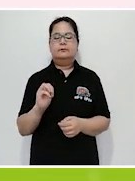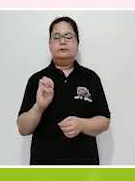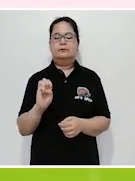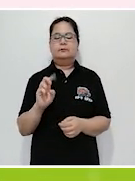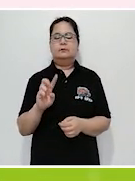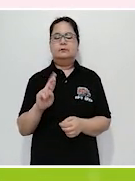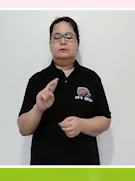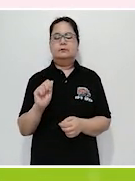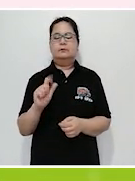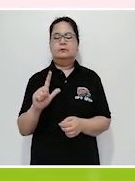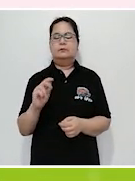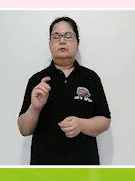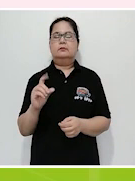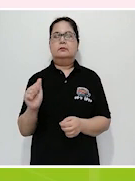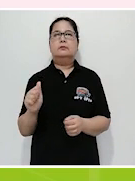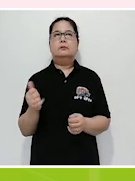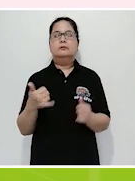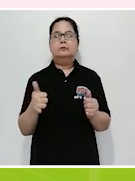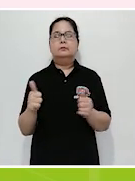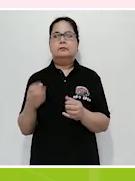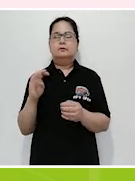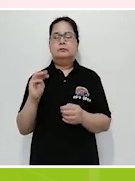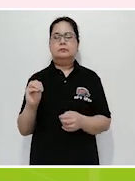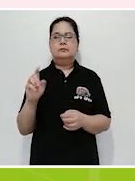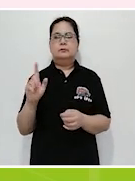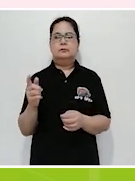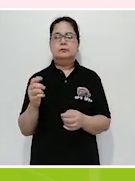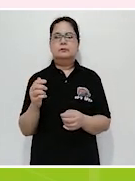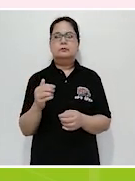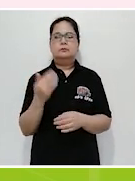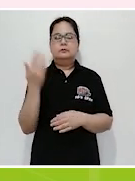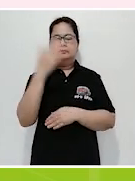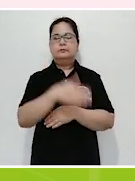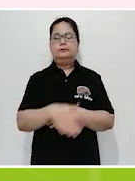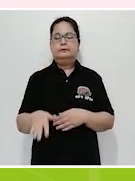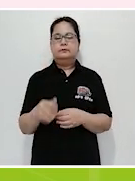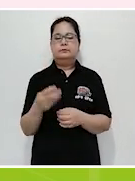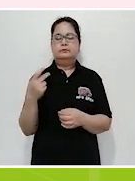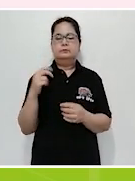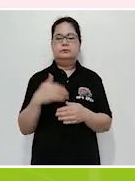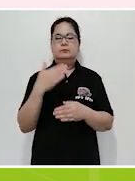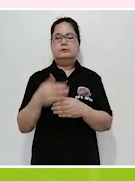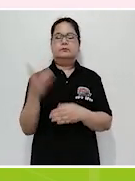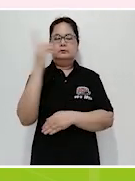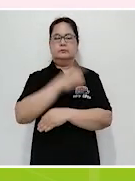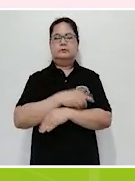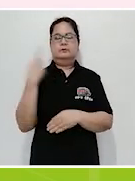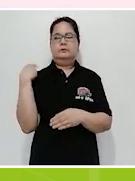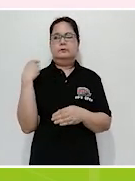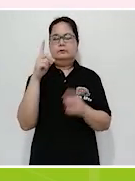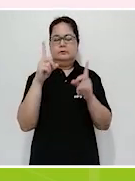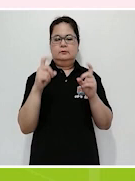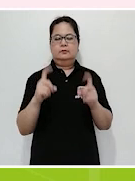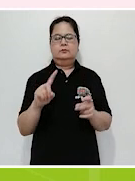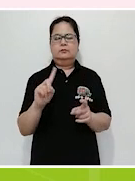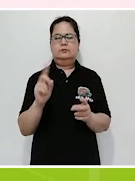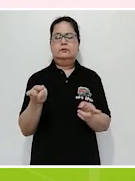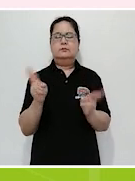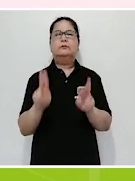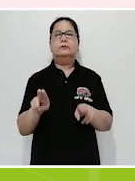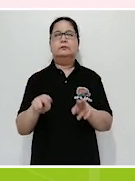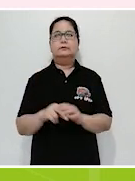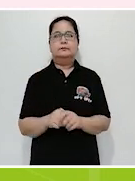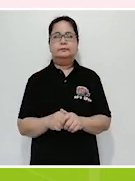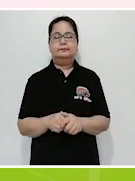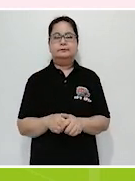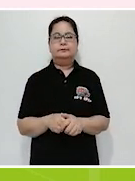Esmeralda played Mobile Legends overnight. The following day, she has a quiz. What might happen?